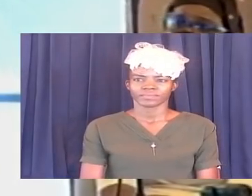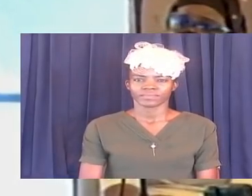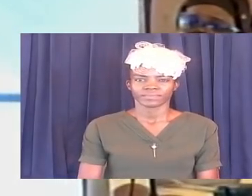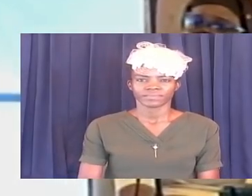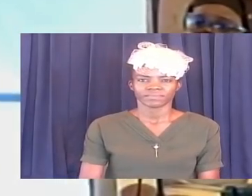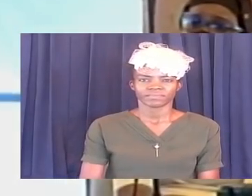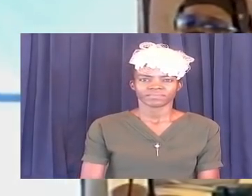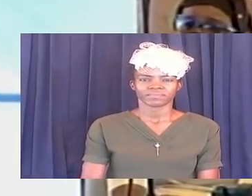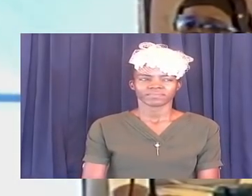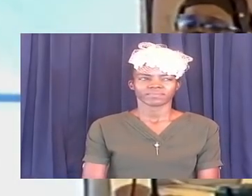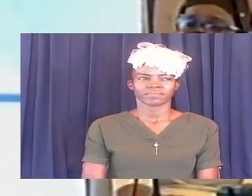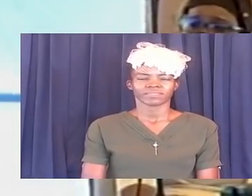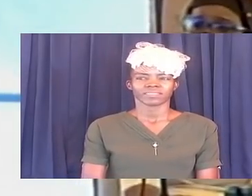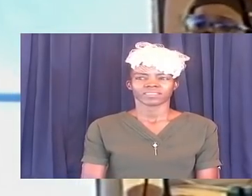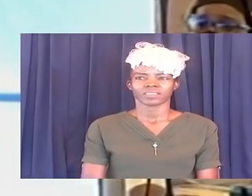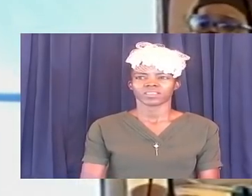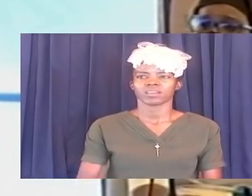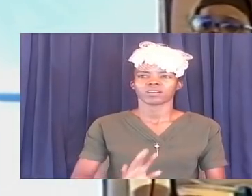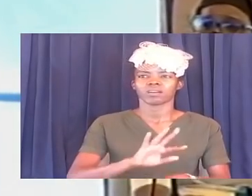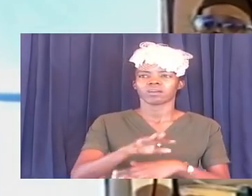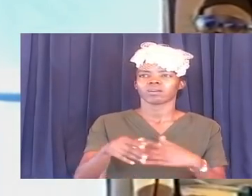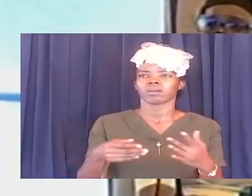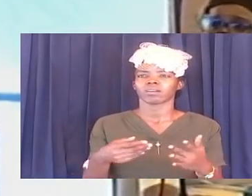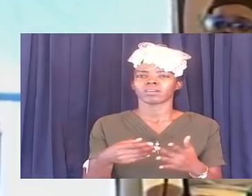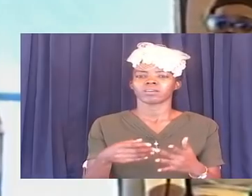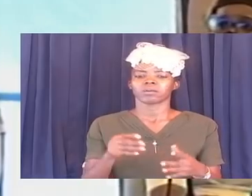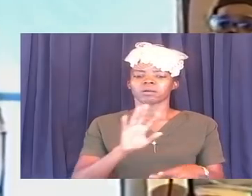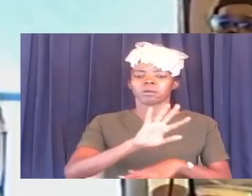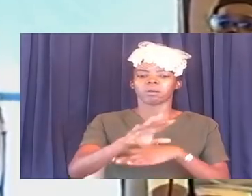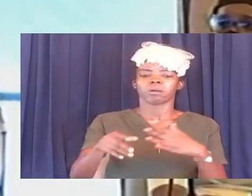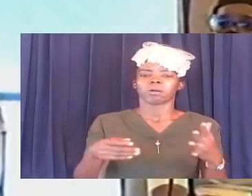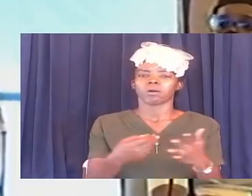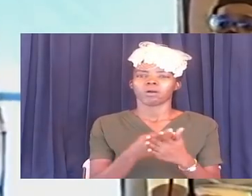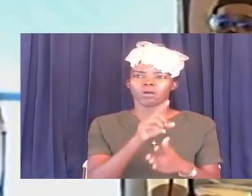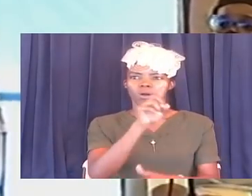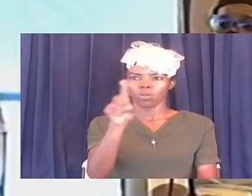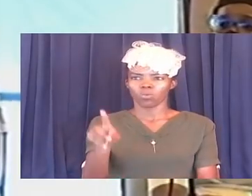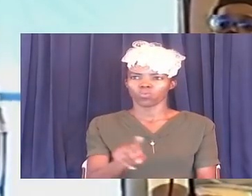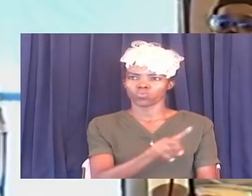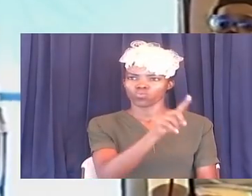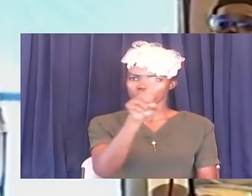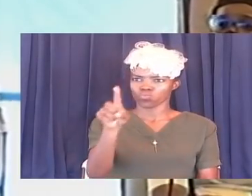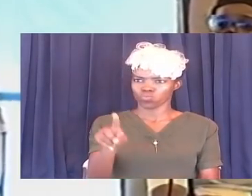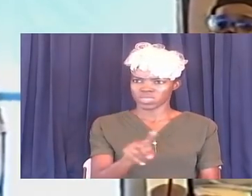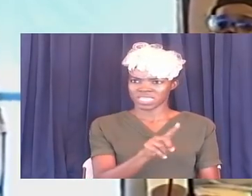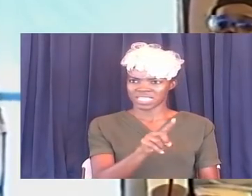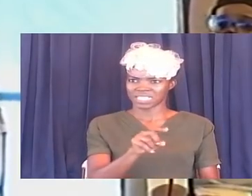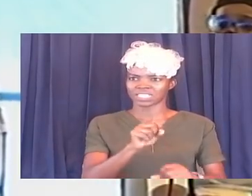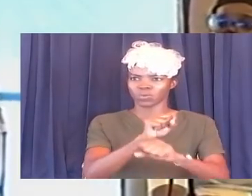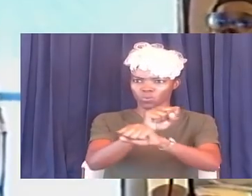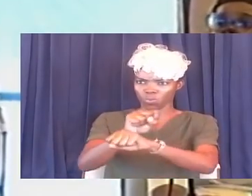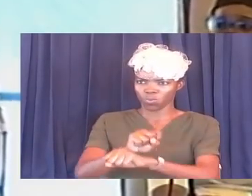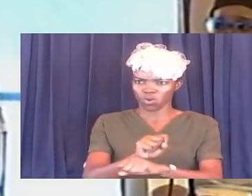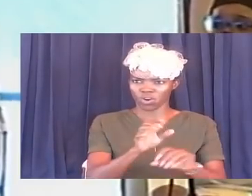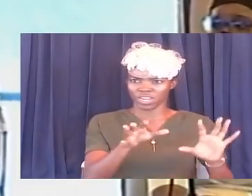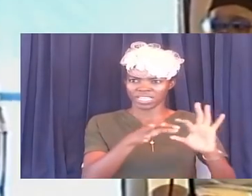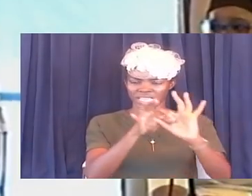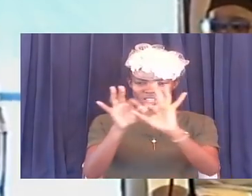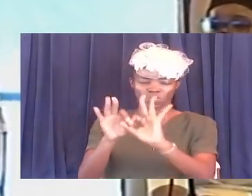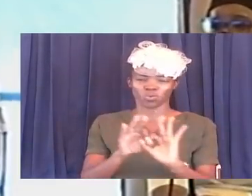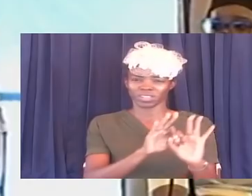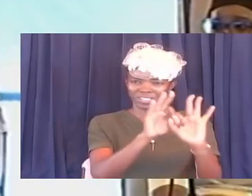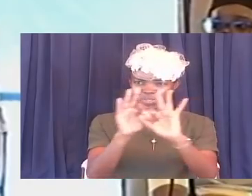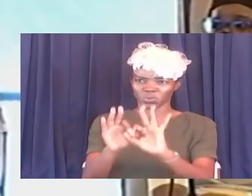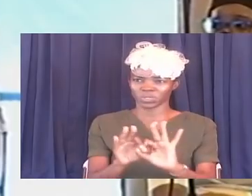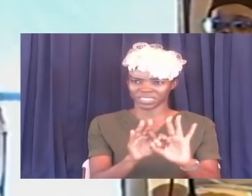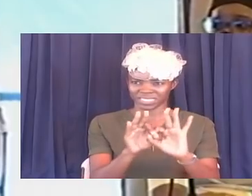in unison. All four wheels, once you touch the brakes, equal pressure, equal